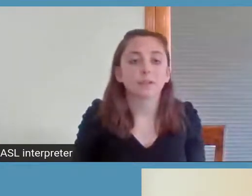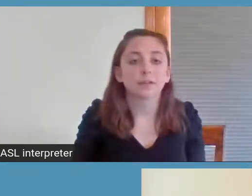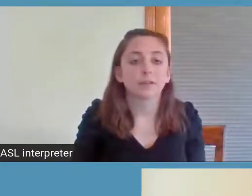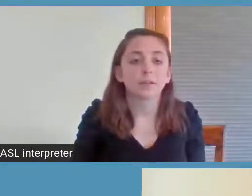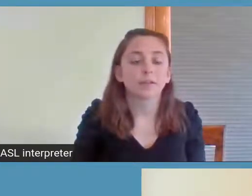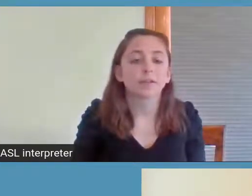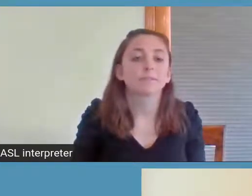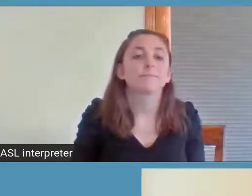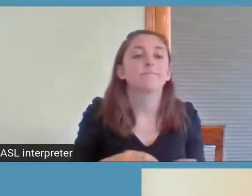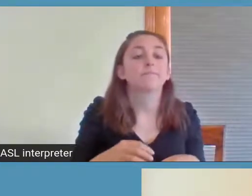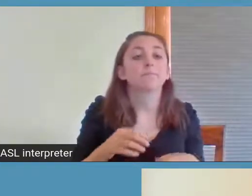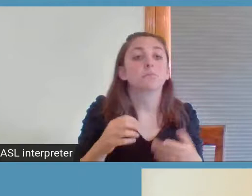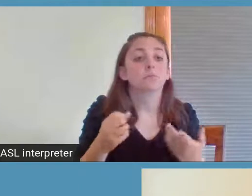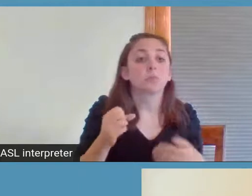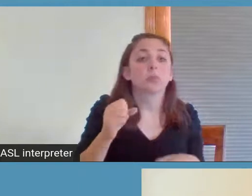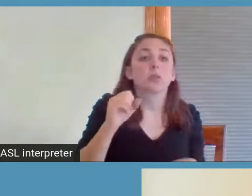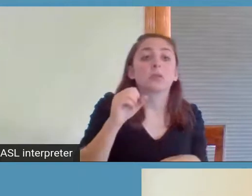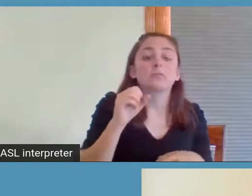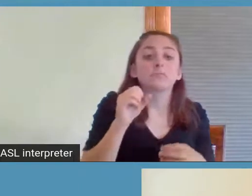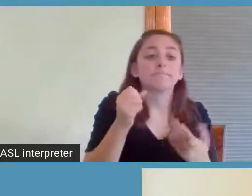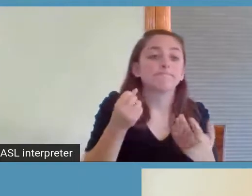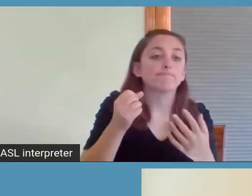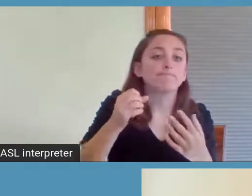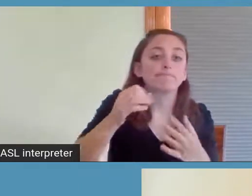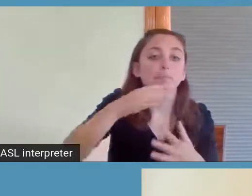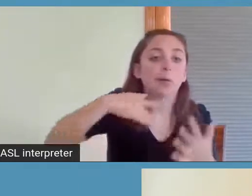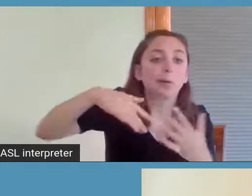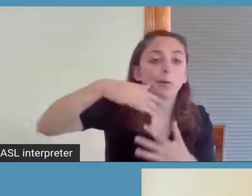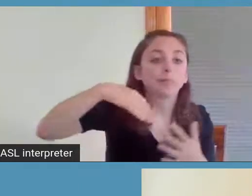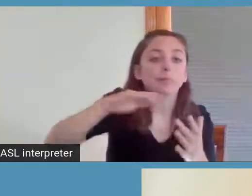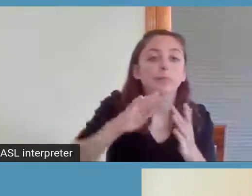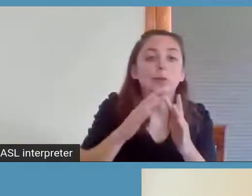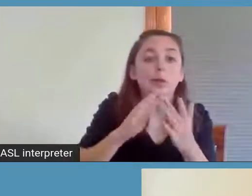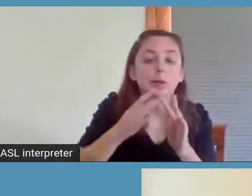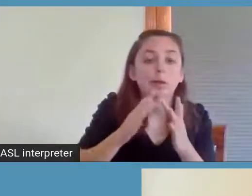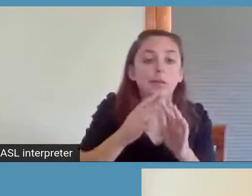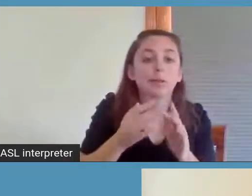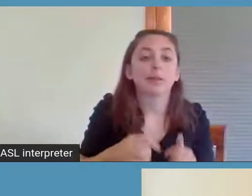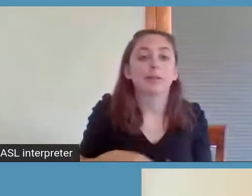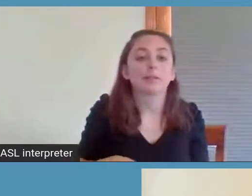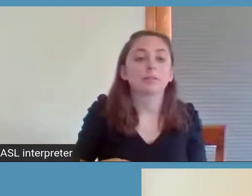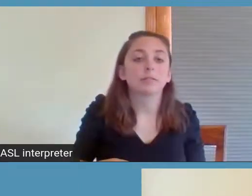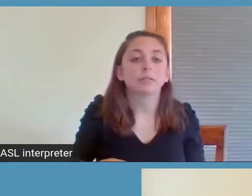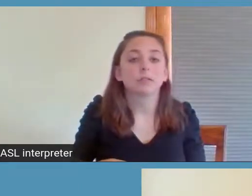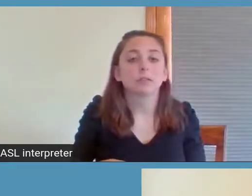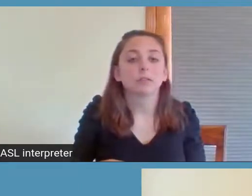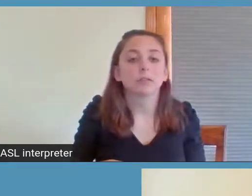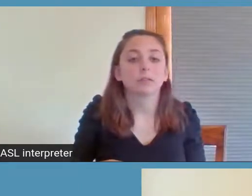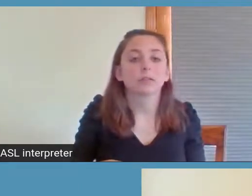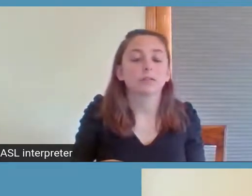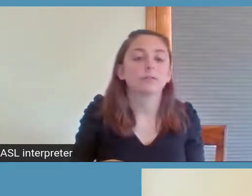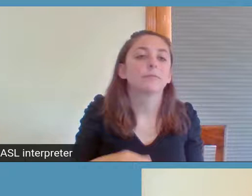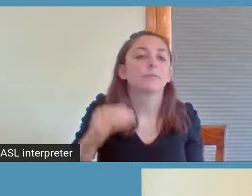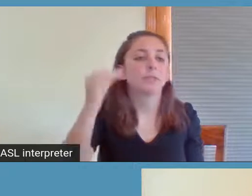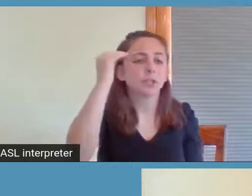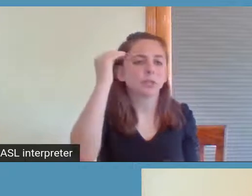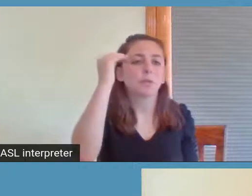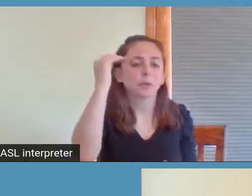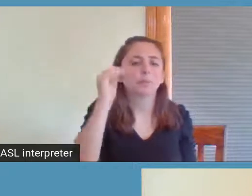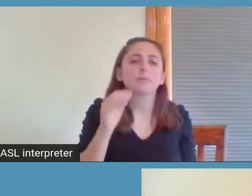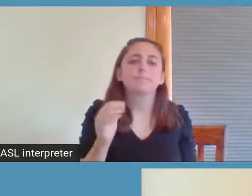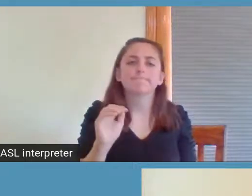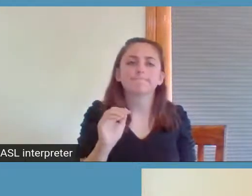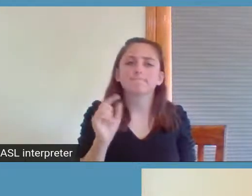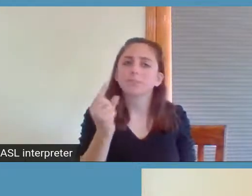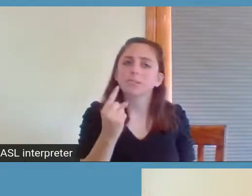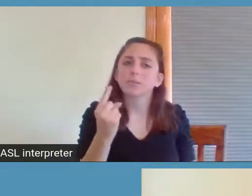social media or maybe some other type of technology in-house, could be the IT person, but somehow that there's some knowledge in-house, they get